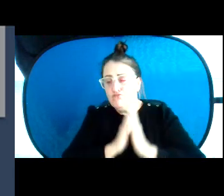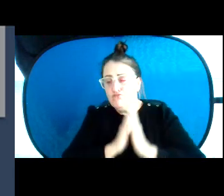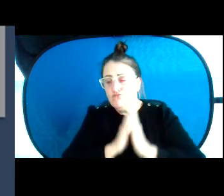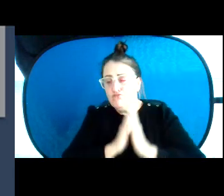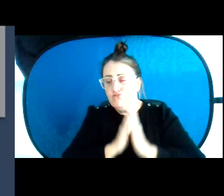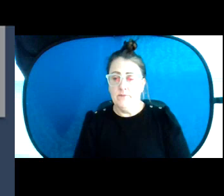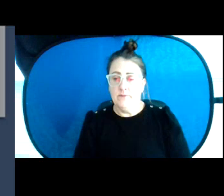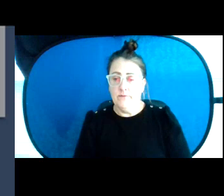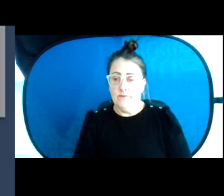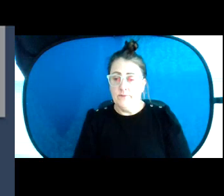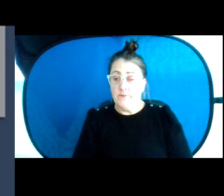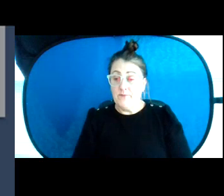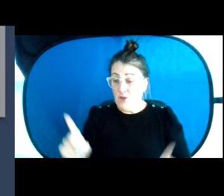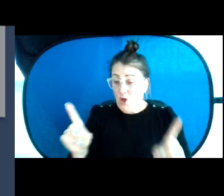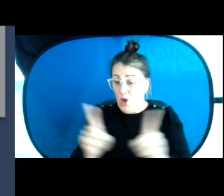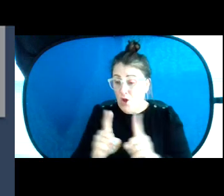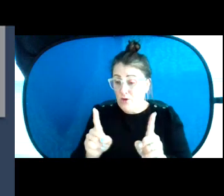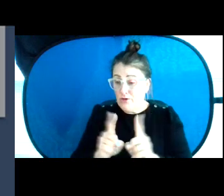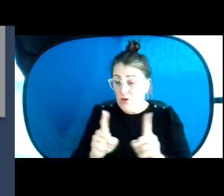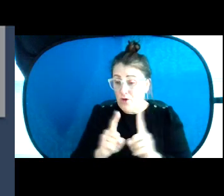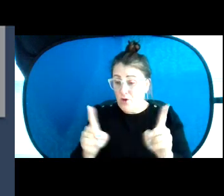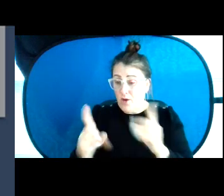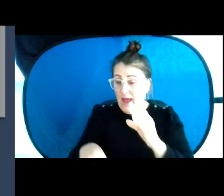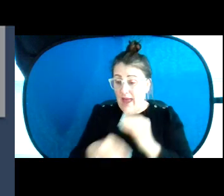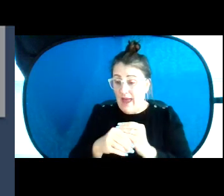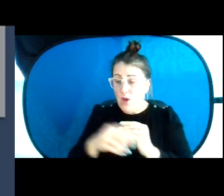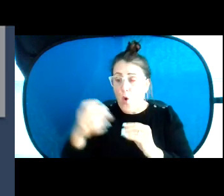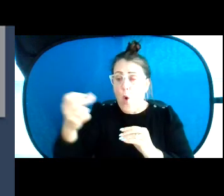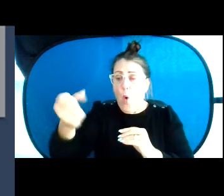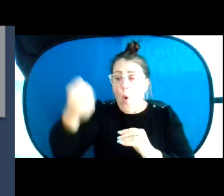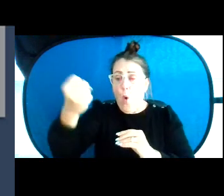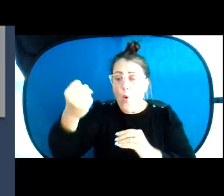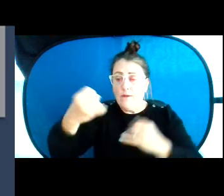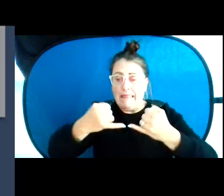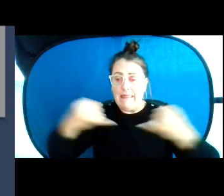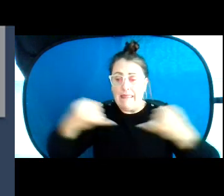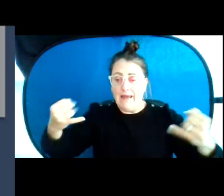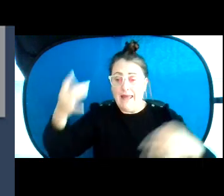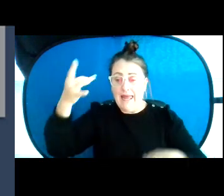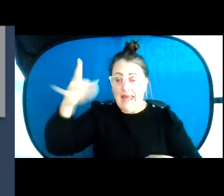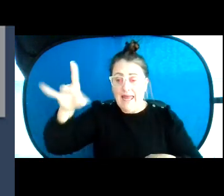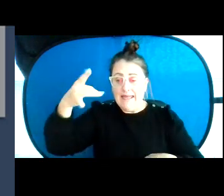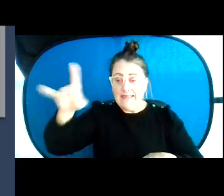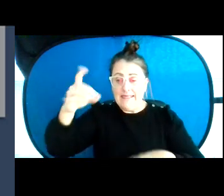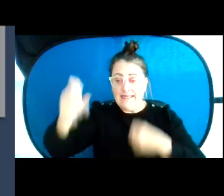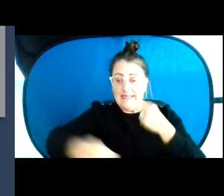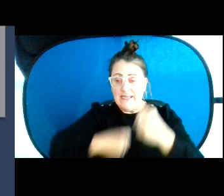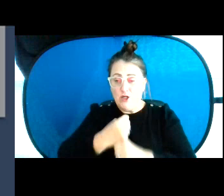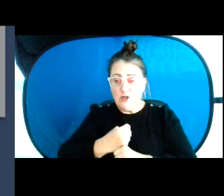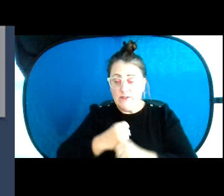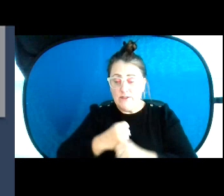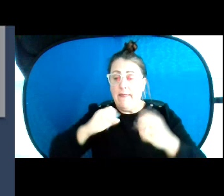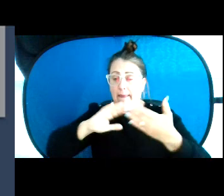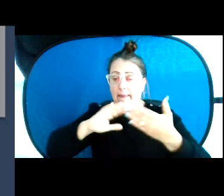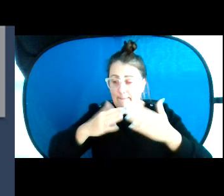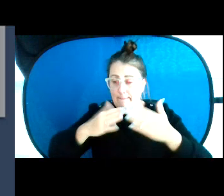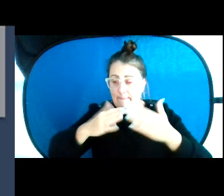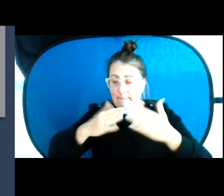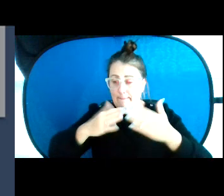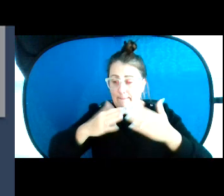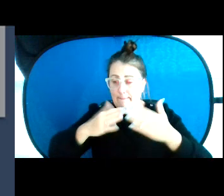I'd also feel like I'd be remiss if I didn't say we're holding the line. I have 18 years in community organizing, and as somebody who's constantly advocating